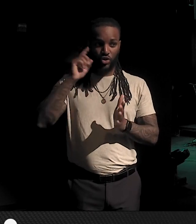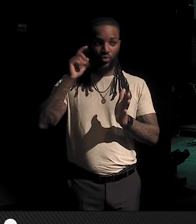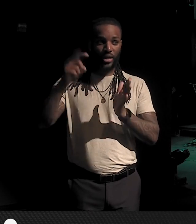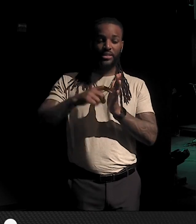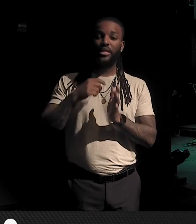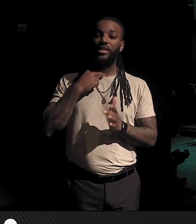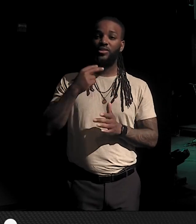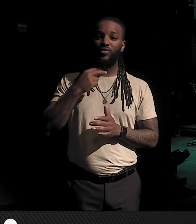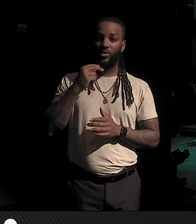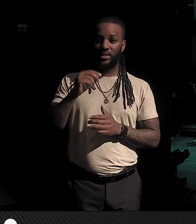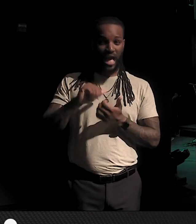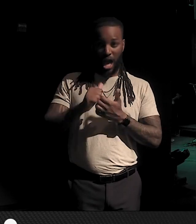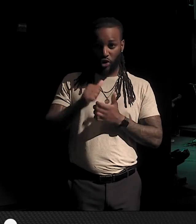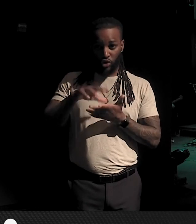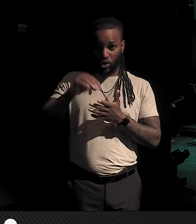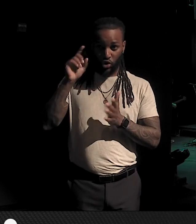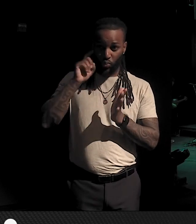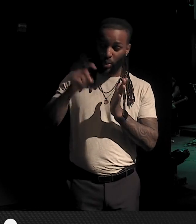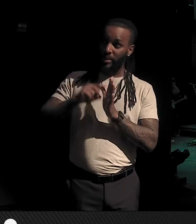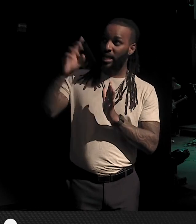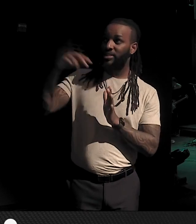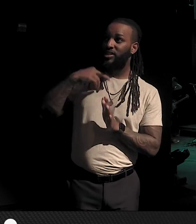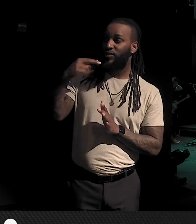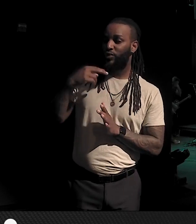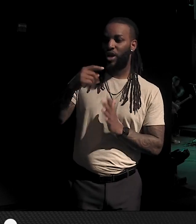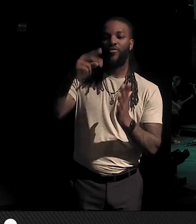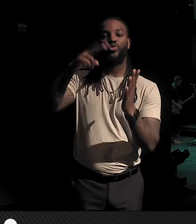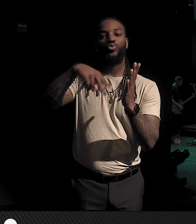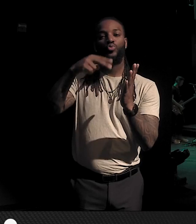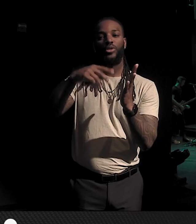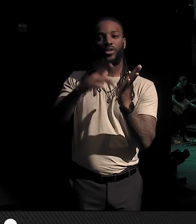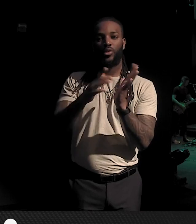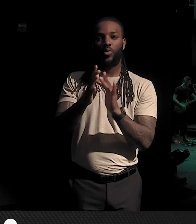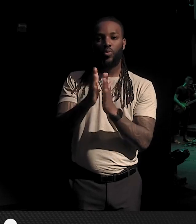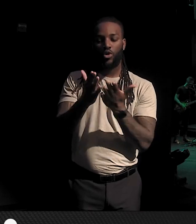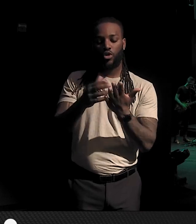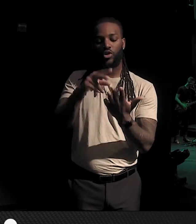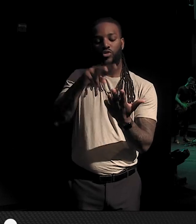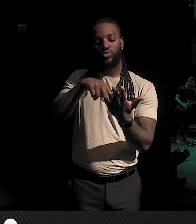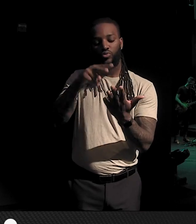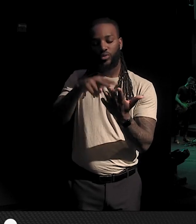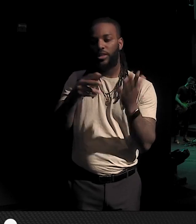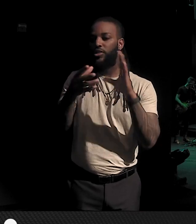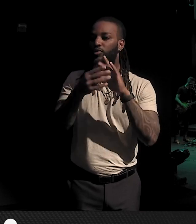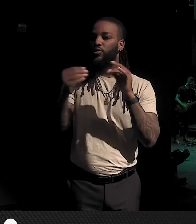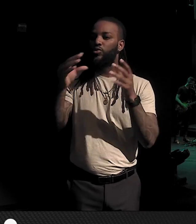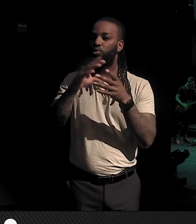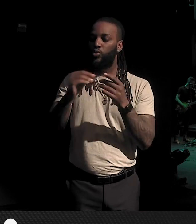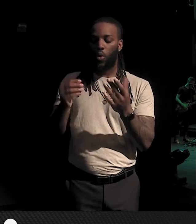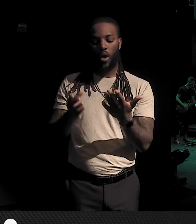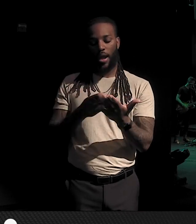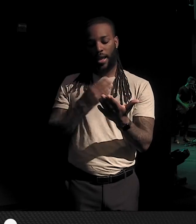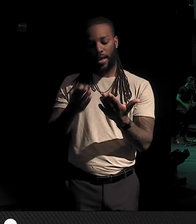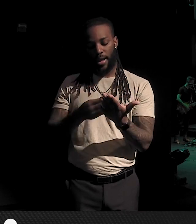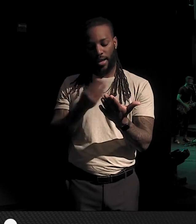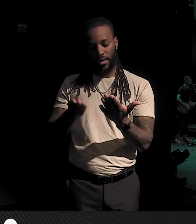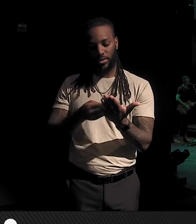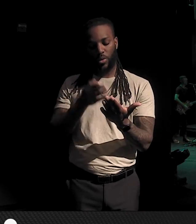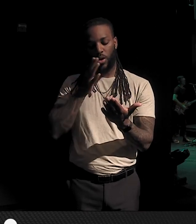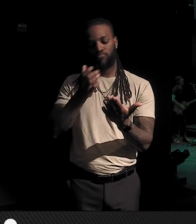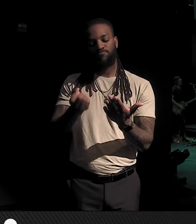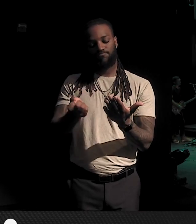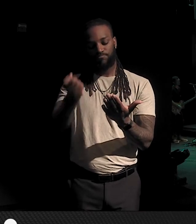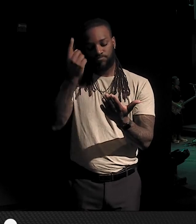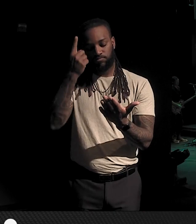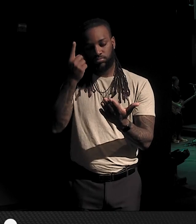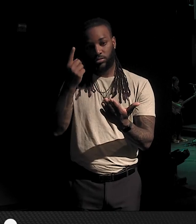voice. The only way you can learn to recognize his voice is you read his word, you read the story, you read the love letter, and you understand what he's saying to you.